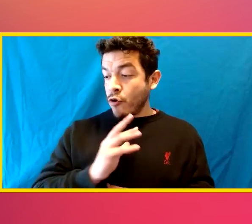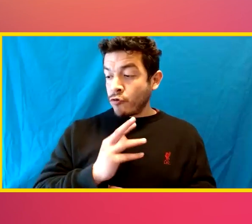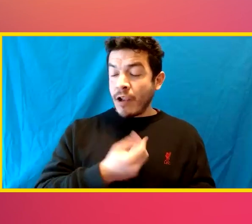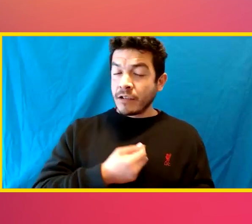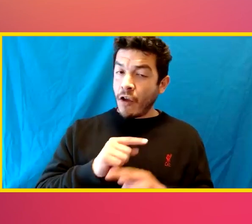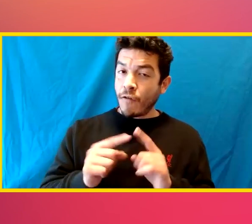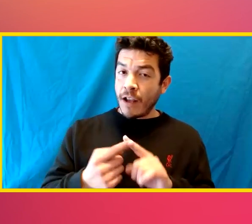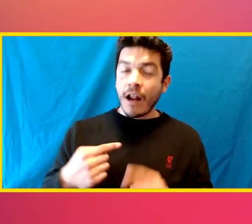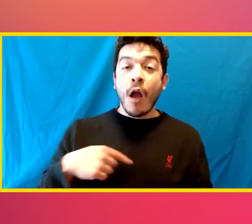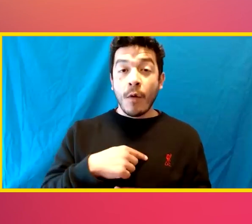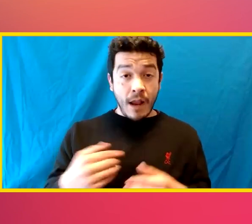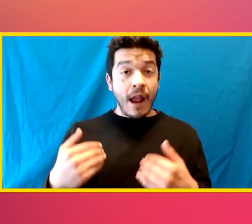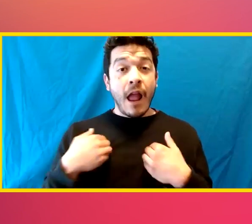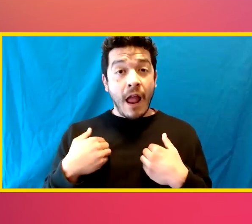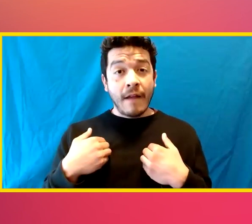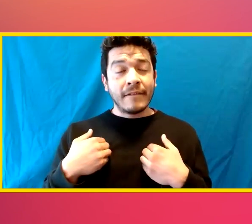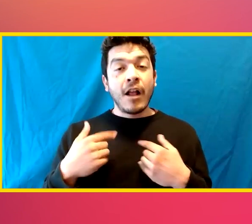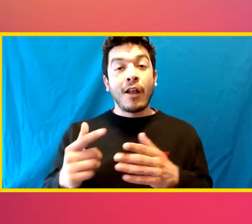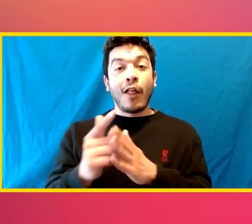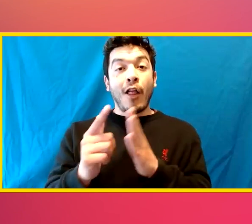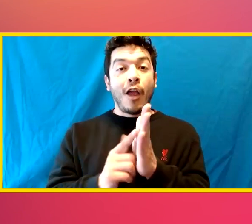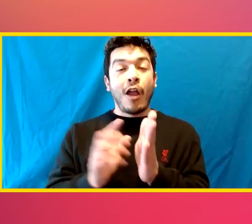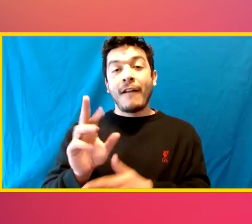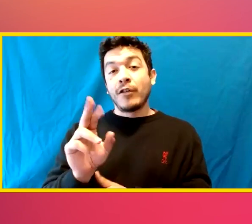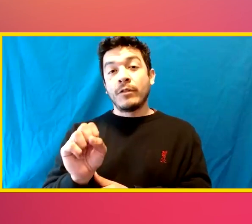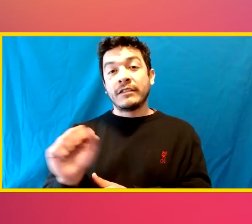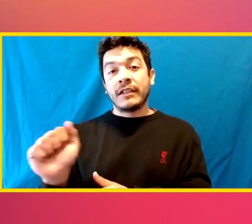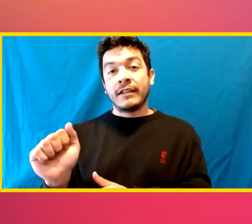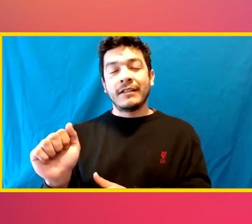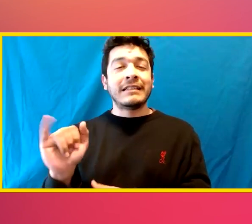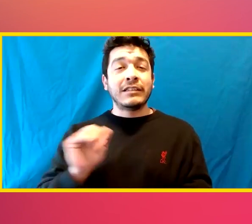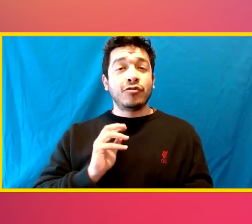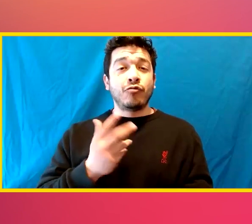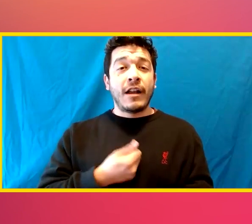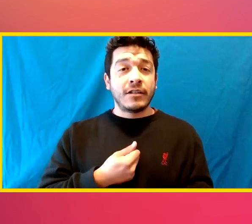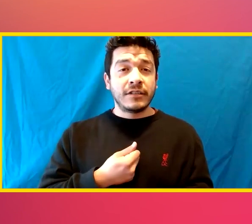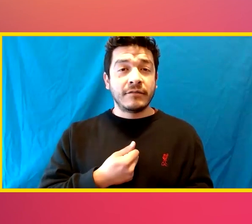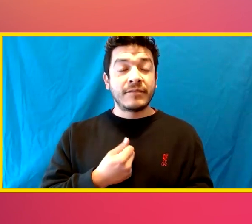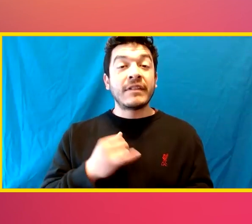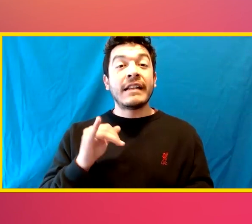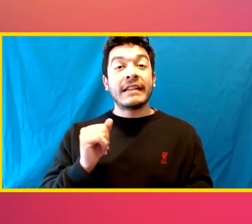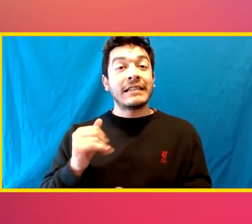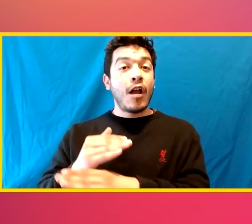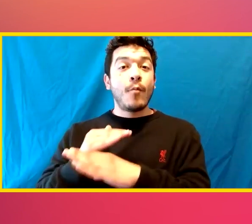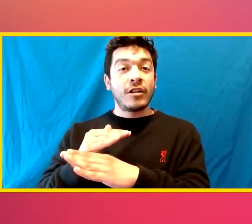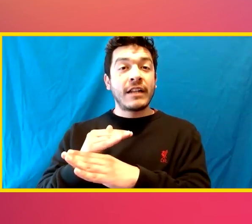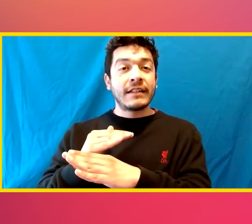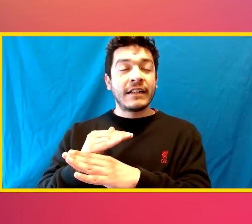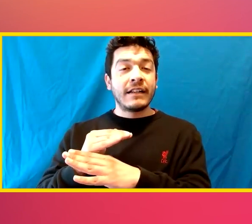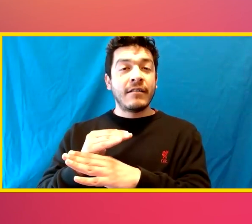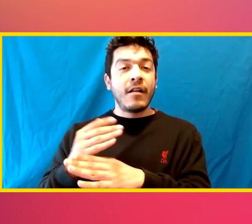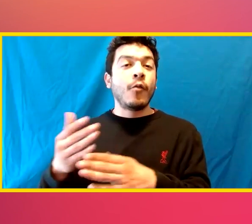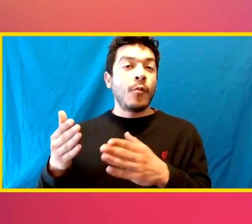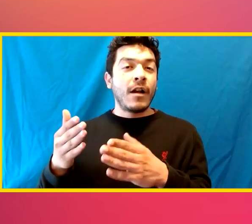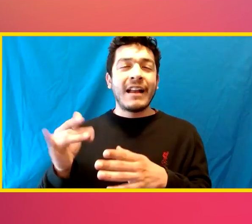we have like the law of the United States is transgender is a protected status. It